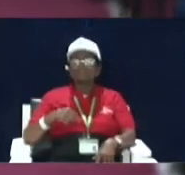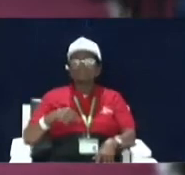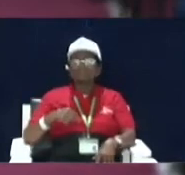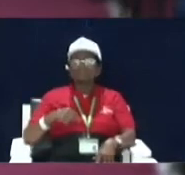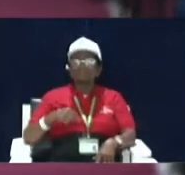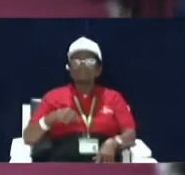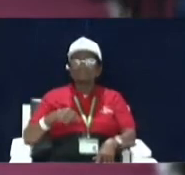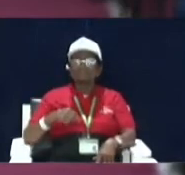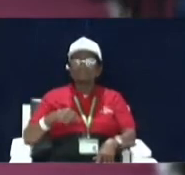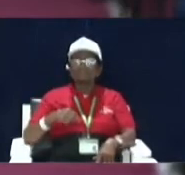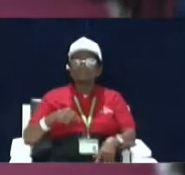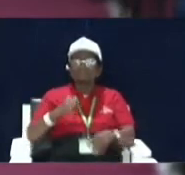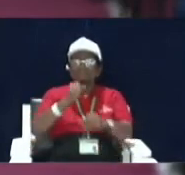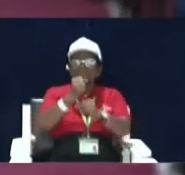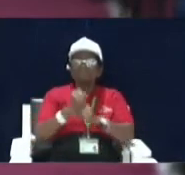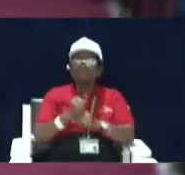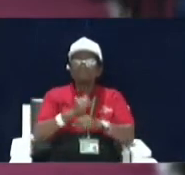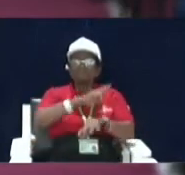supernaturally